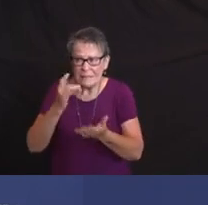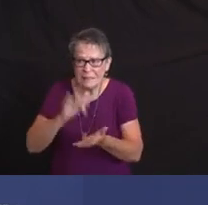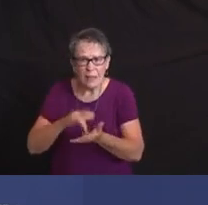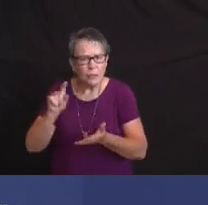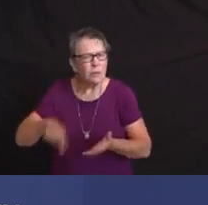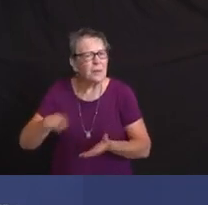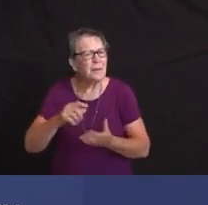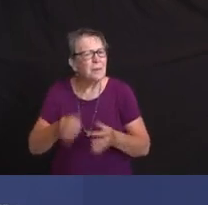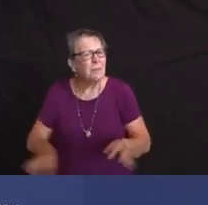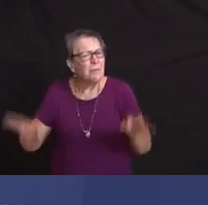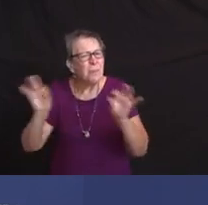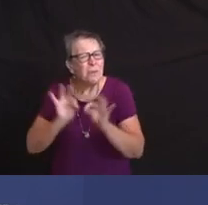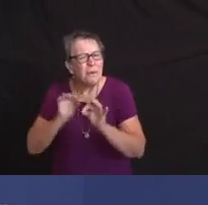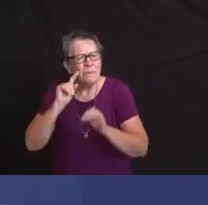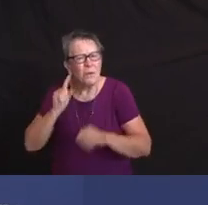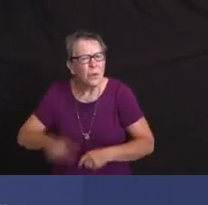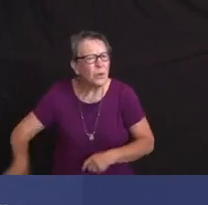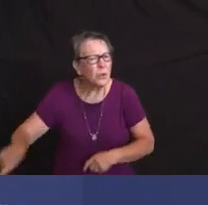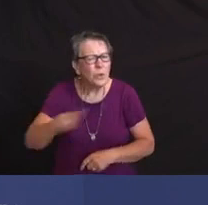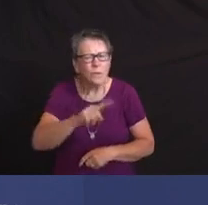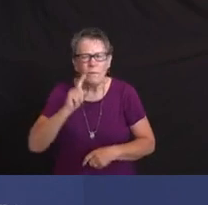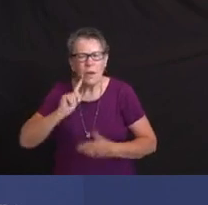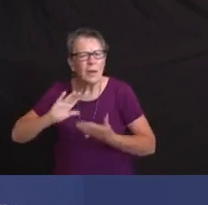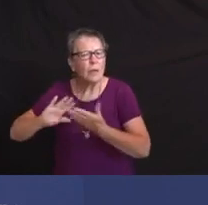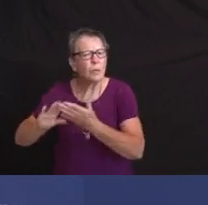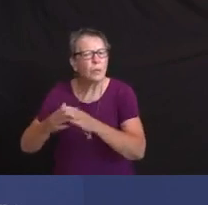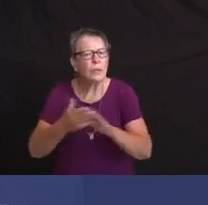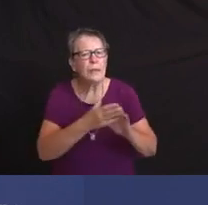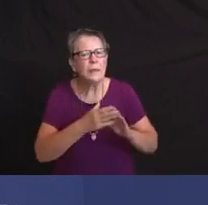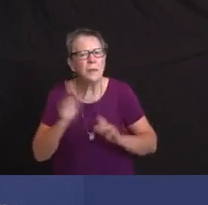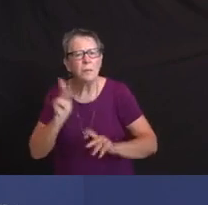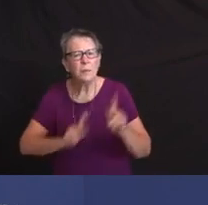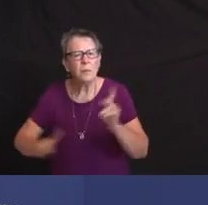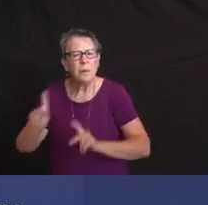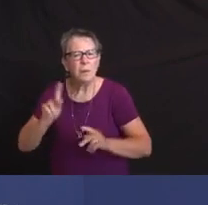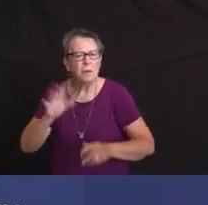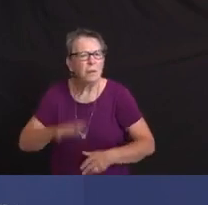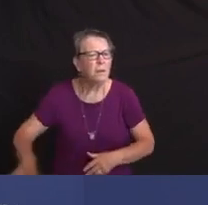providing preventive and primary care to more than 500,000